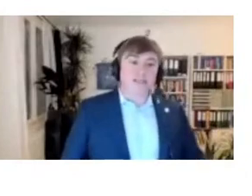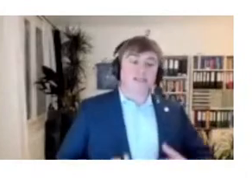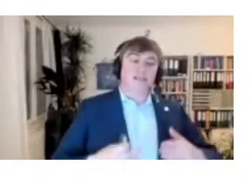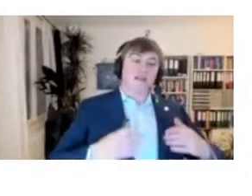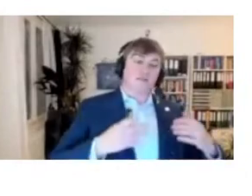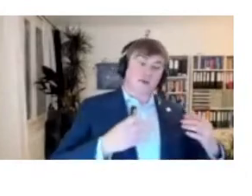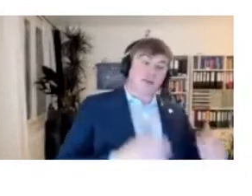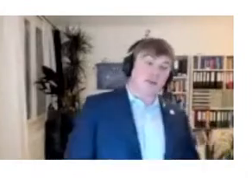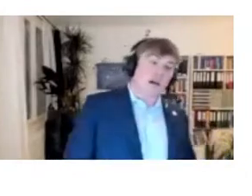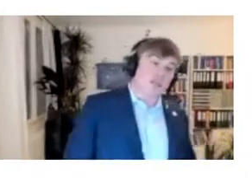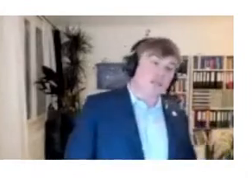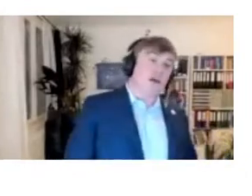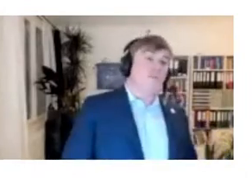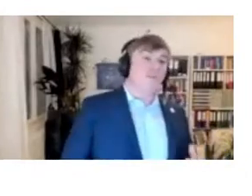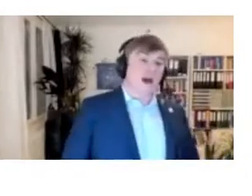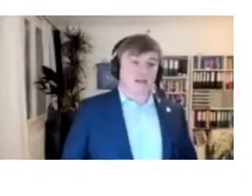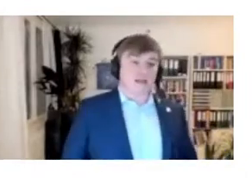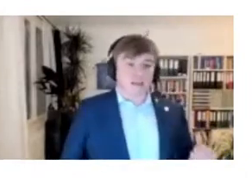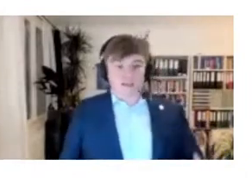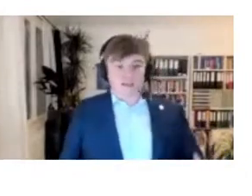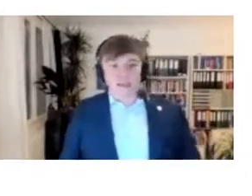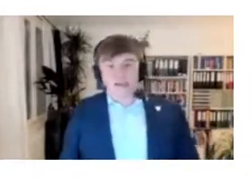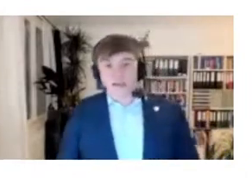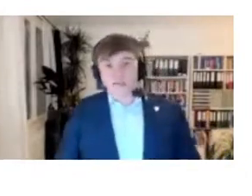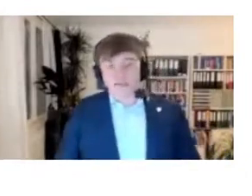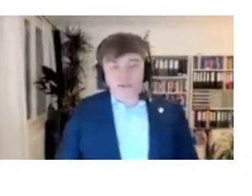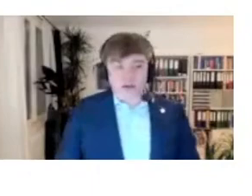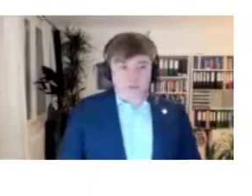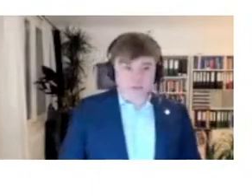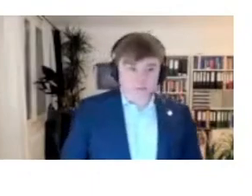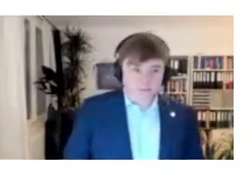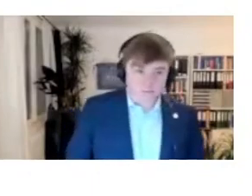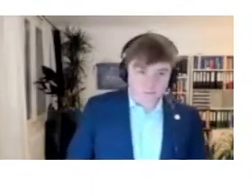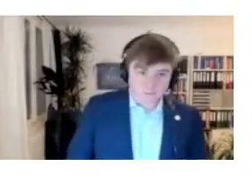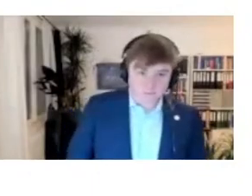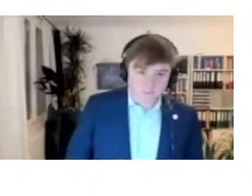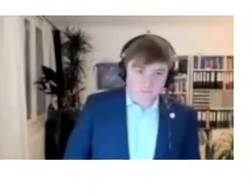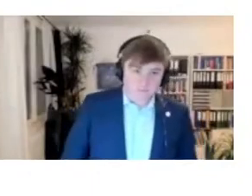disenfranchised by these Zero Rating programs.